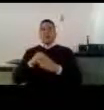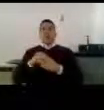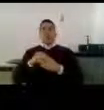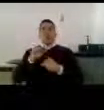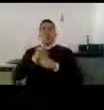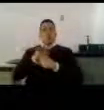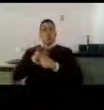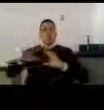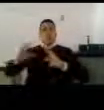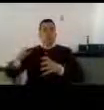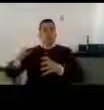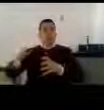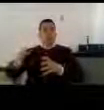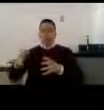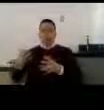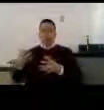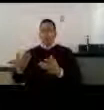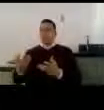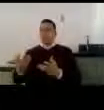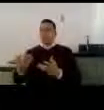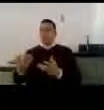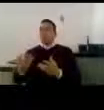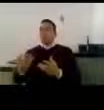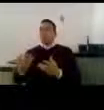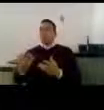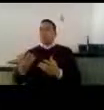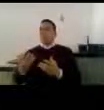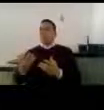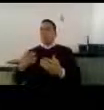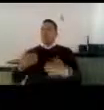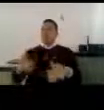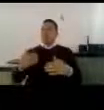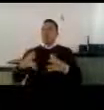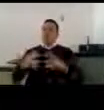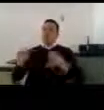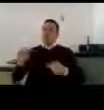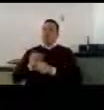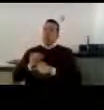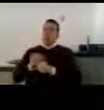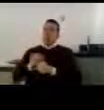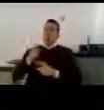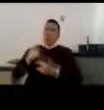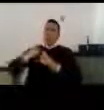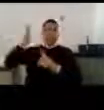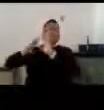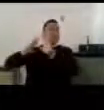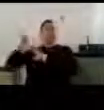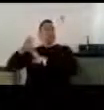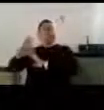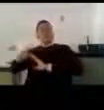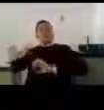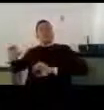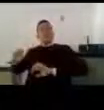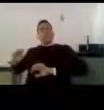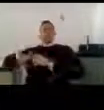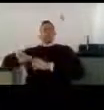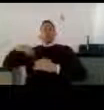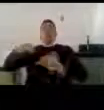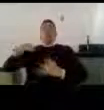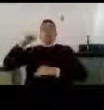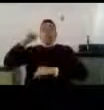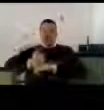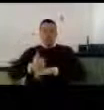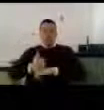and valued players. It took a lot for us to get here. So I think when I look at this film and I see this playground, I see this